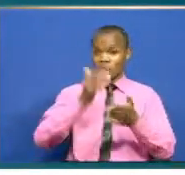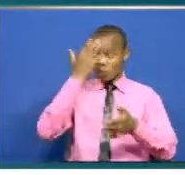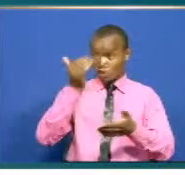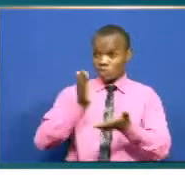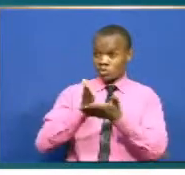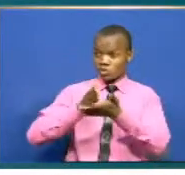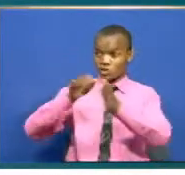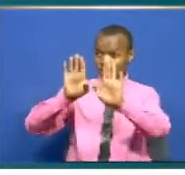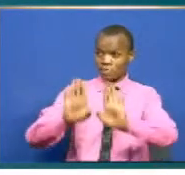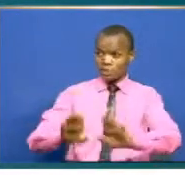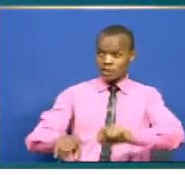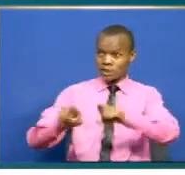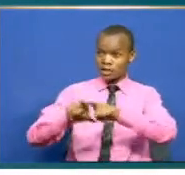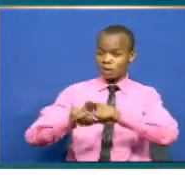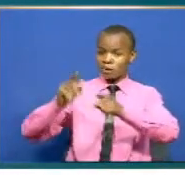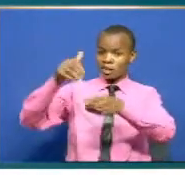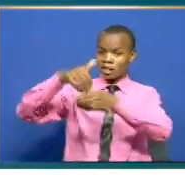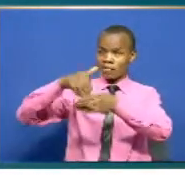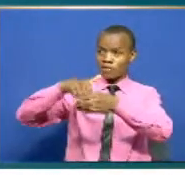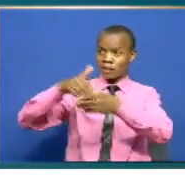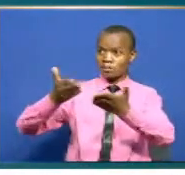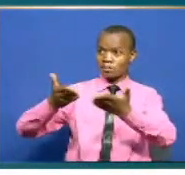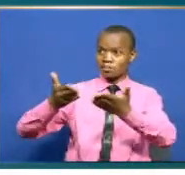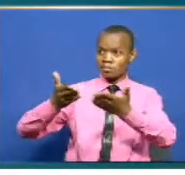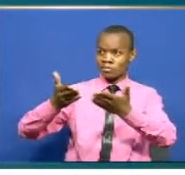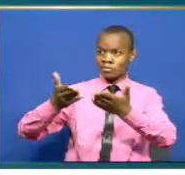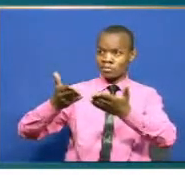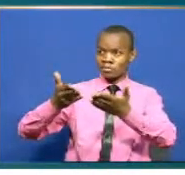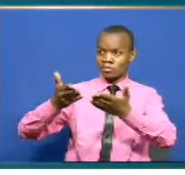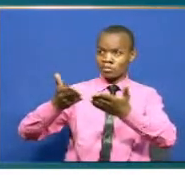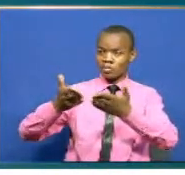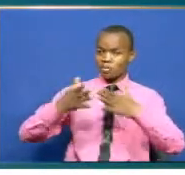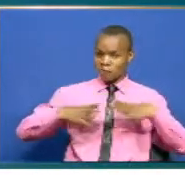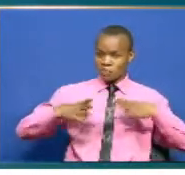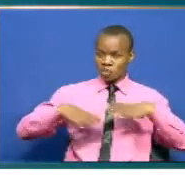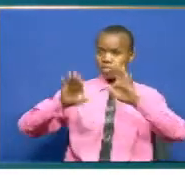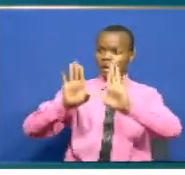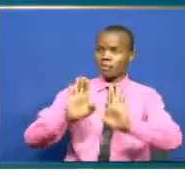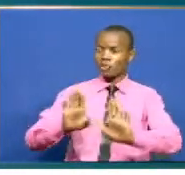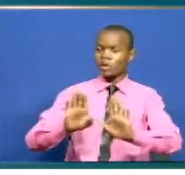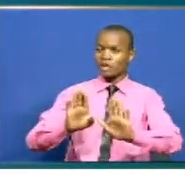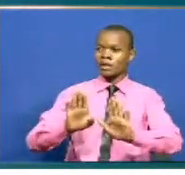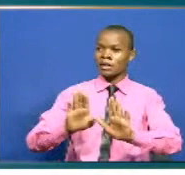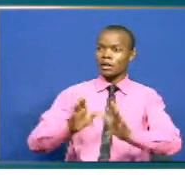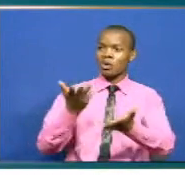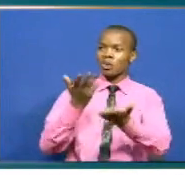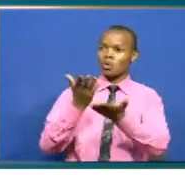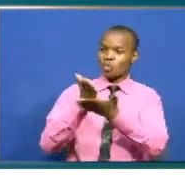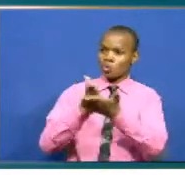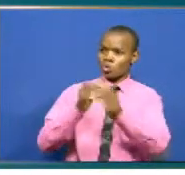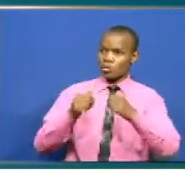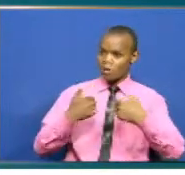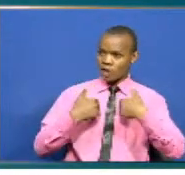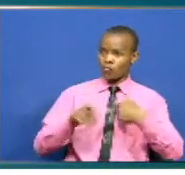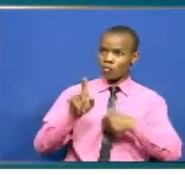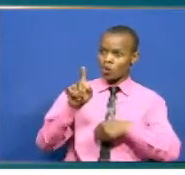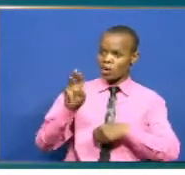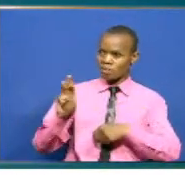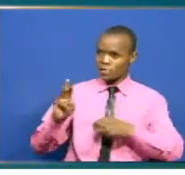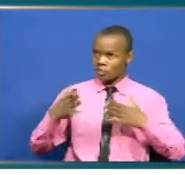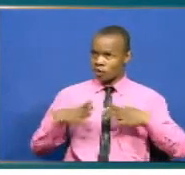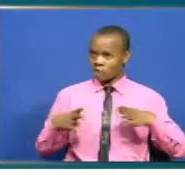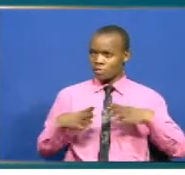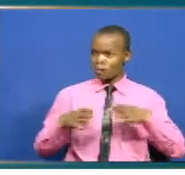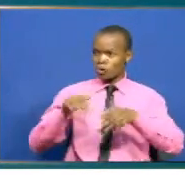to that. And therefore, investing on the human head is equally as important. You may have 1 million population in a